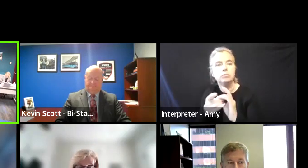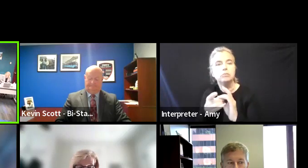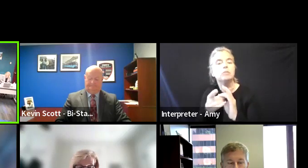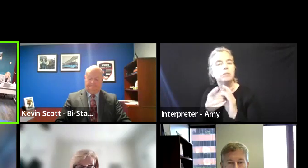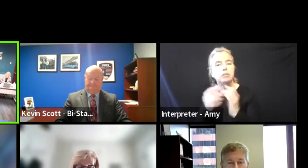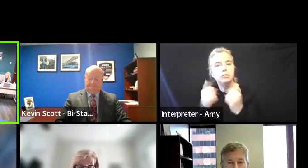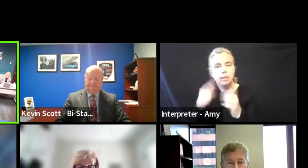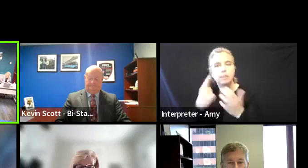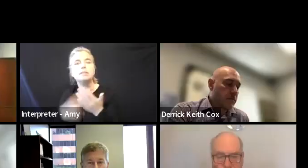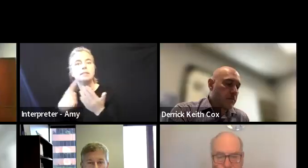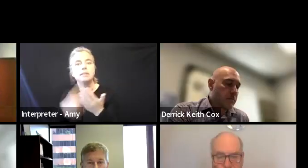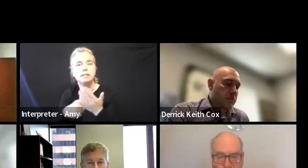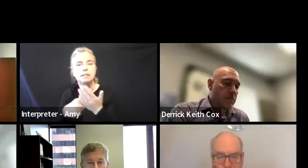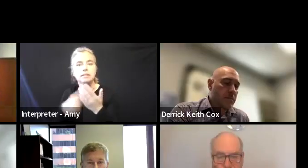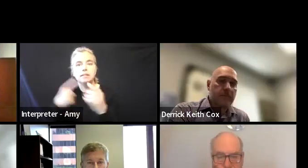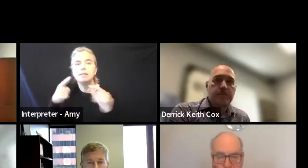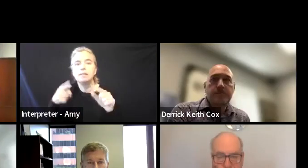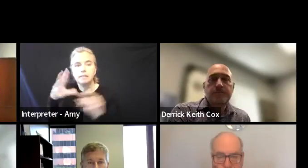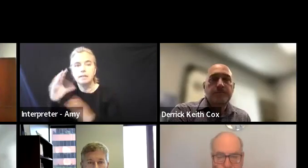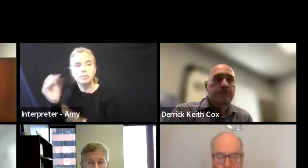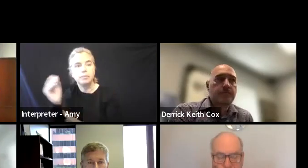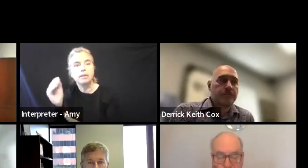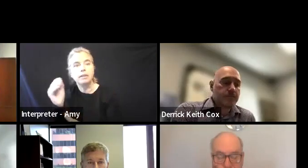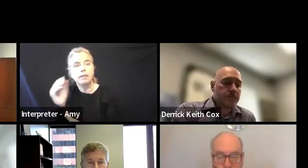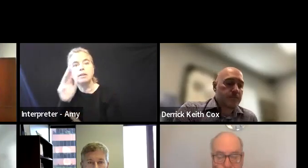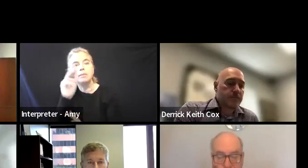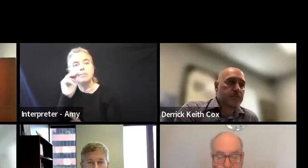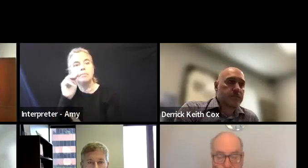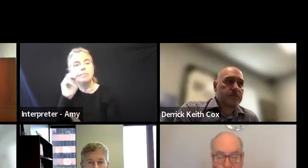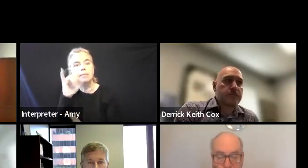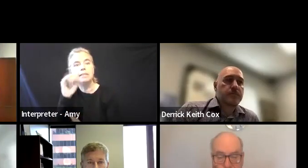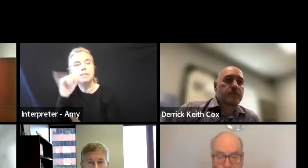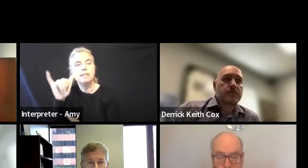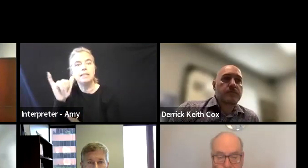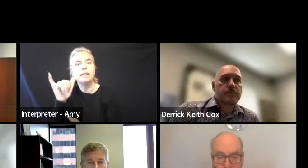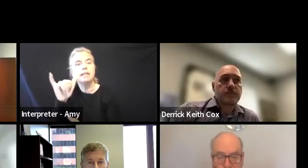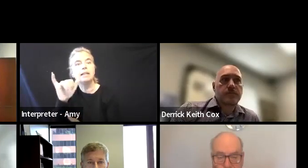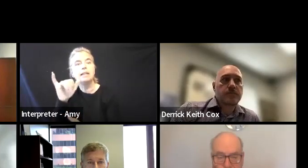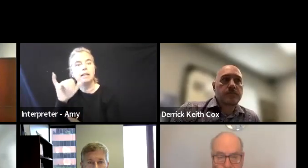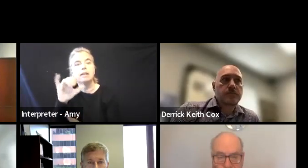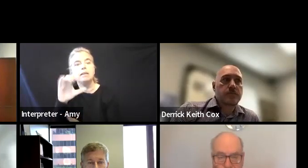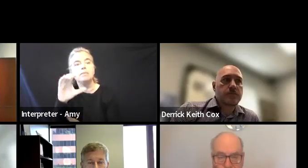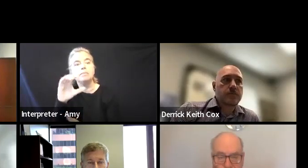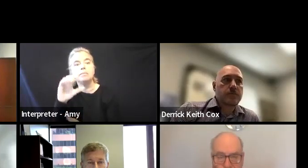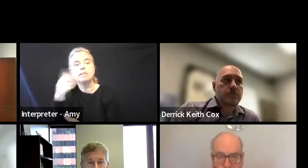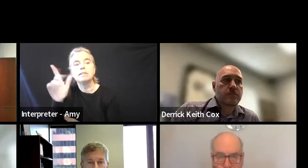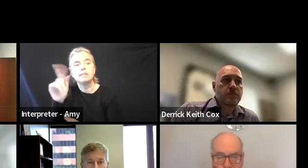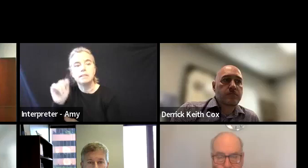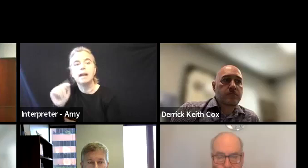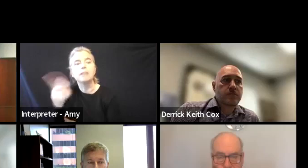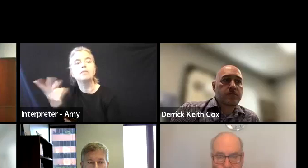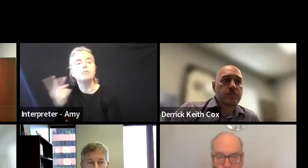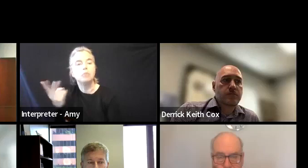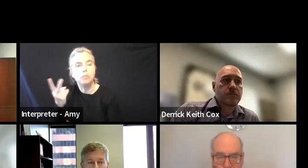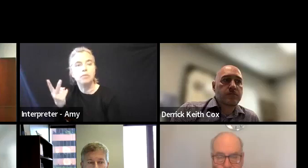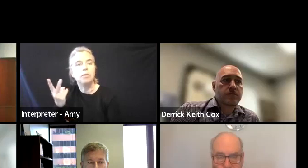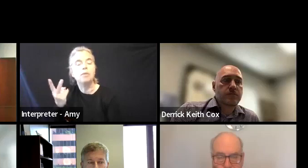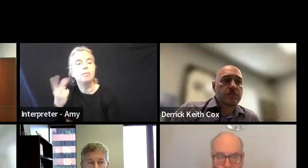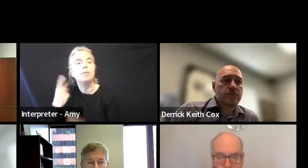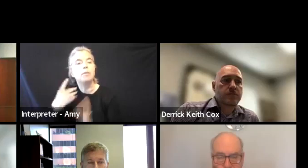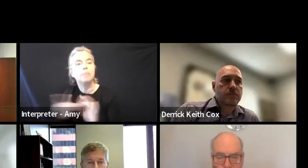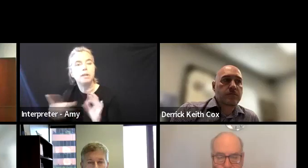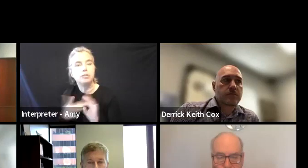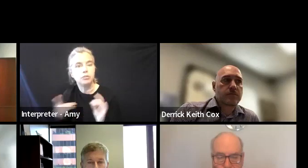discuss within this company. Both Missy and Mr. Scott mentioned several times of kind of a